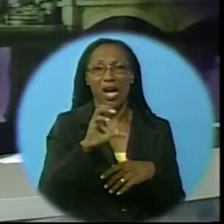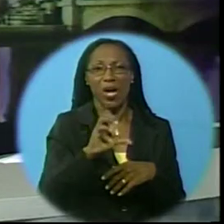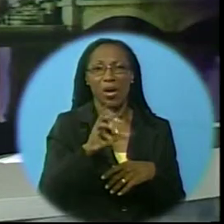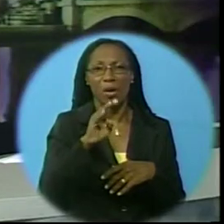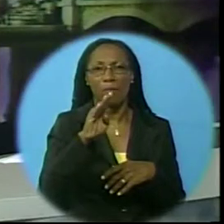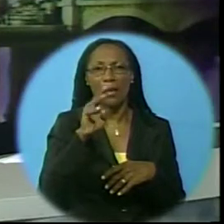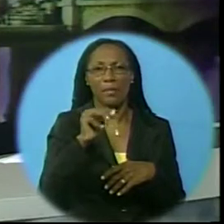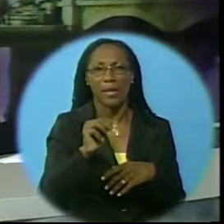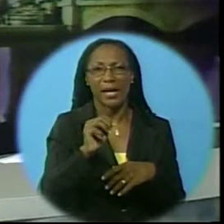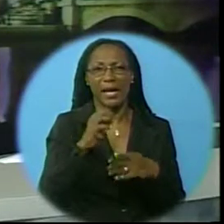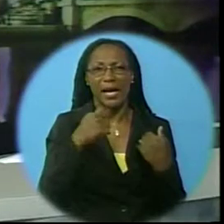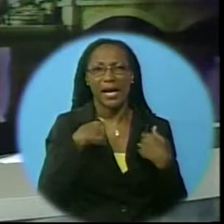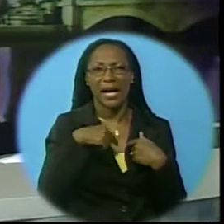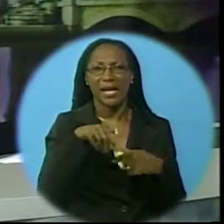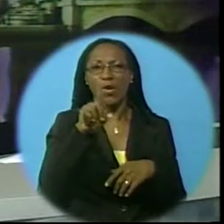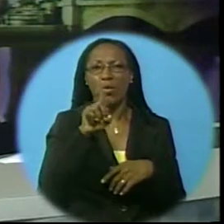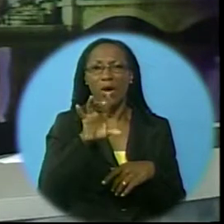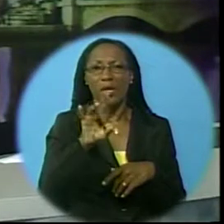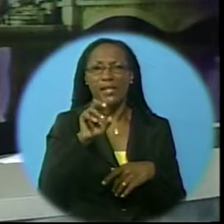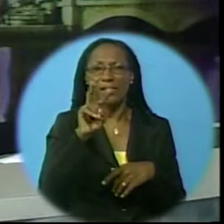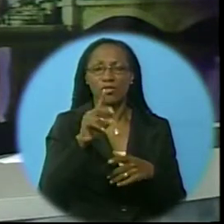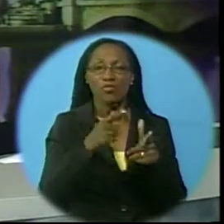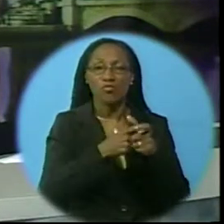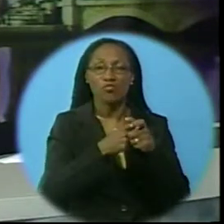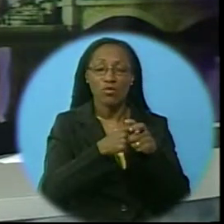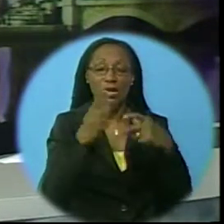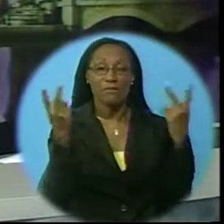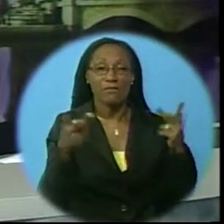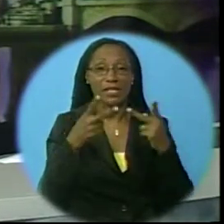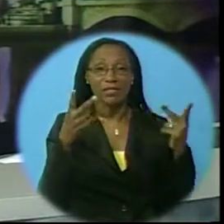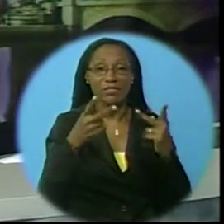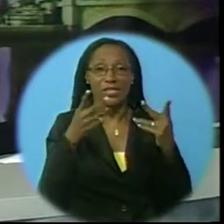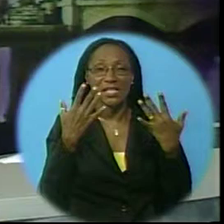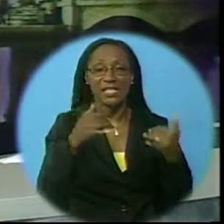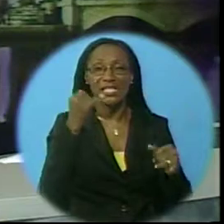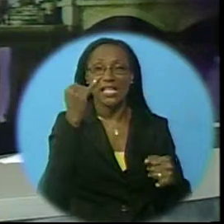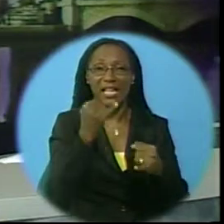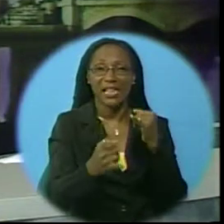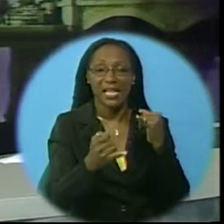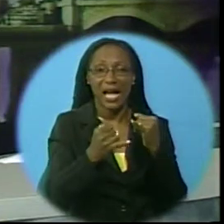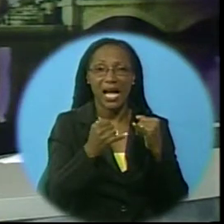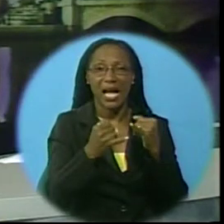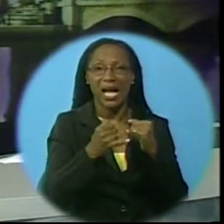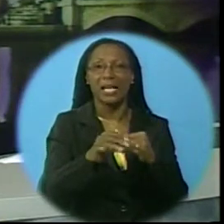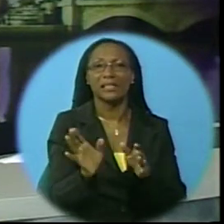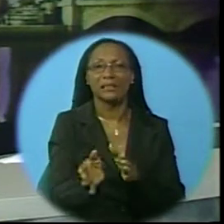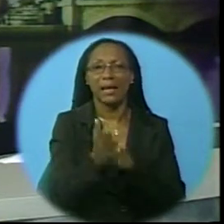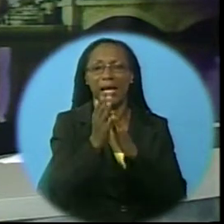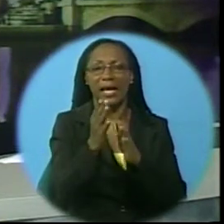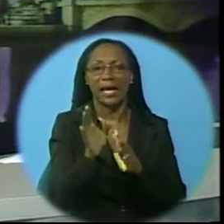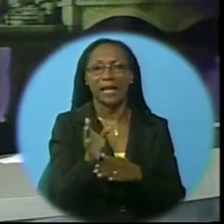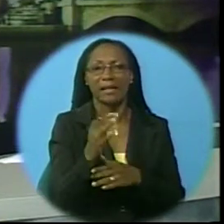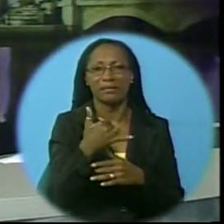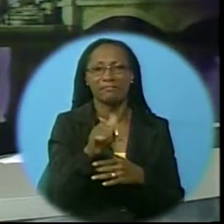a 182-run victory. Here's a look at the final innings with the first wicket already down.